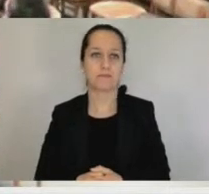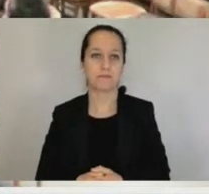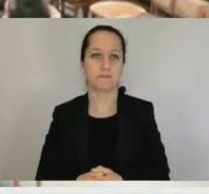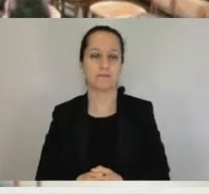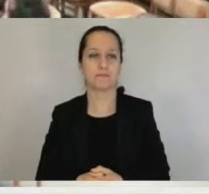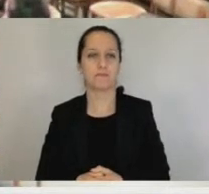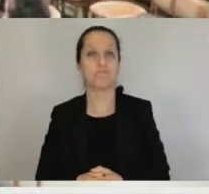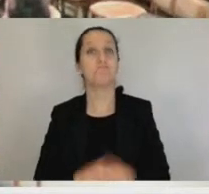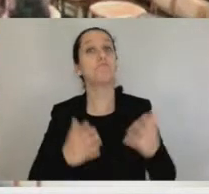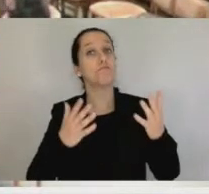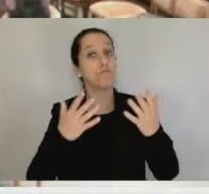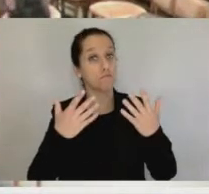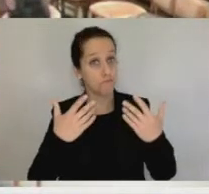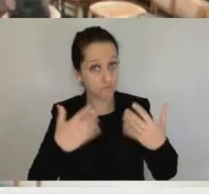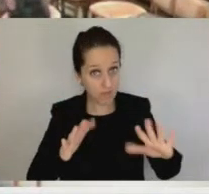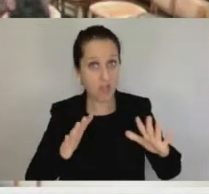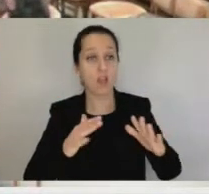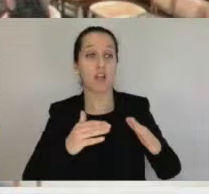First step